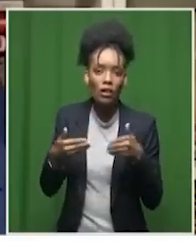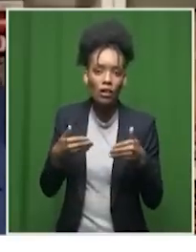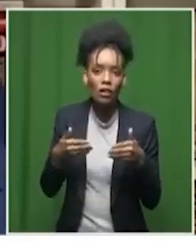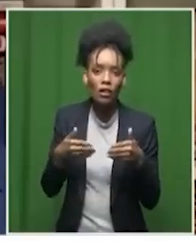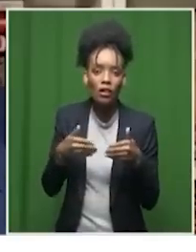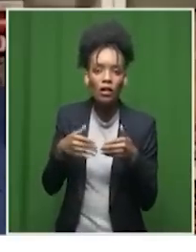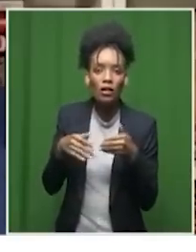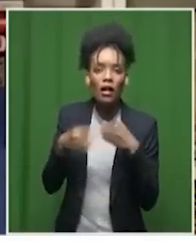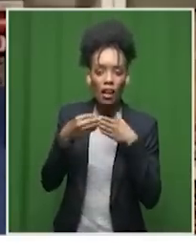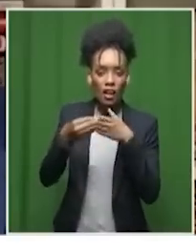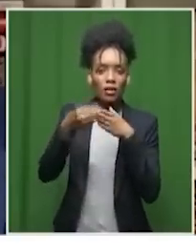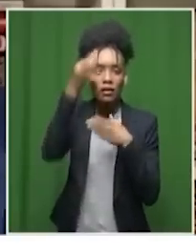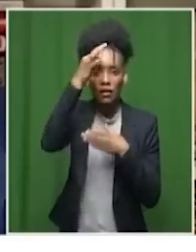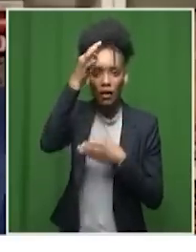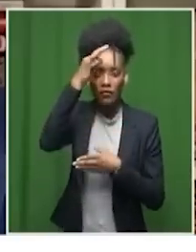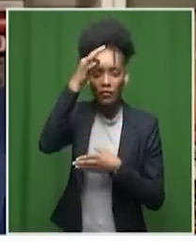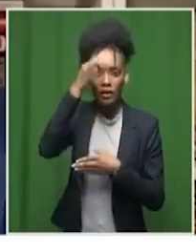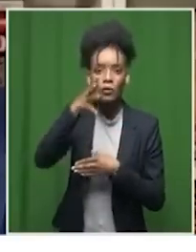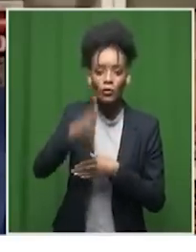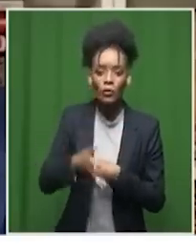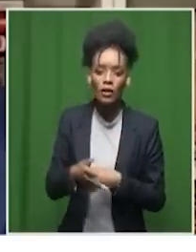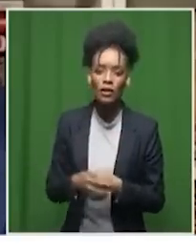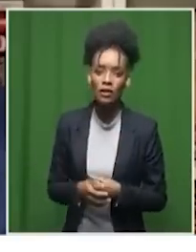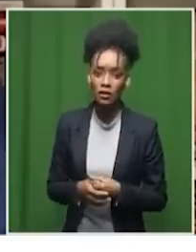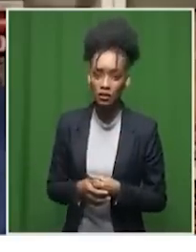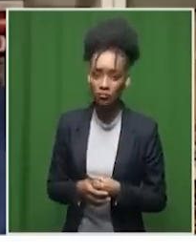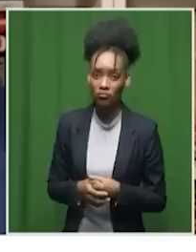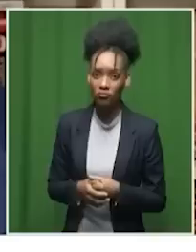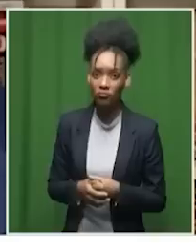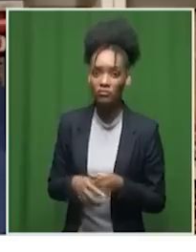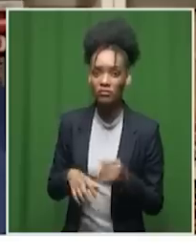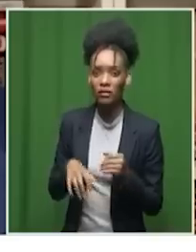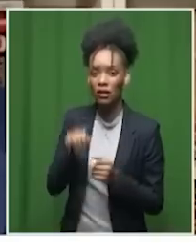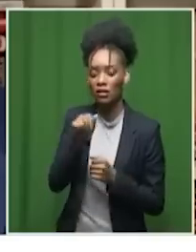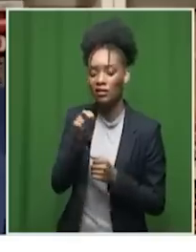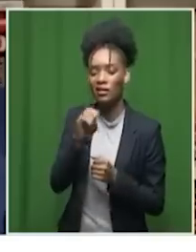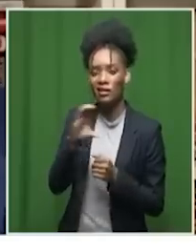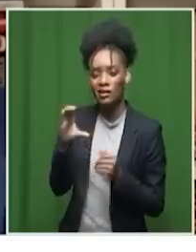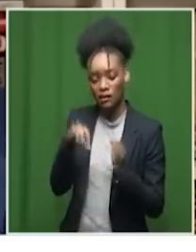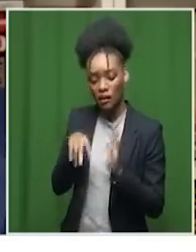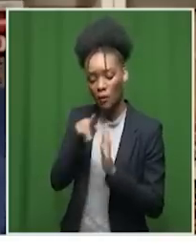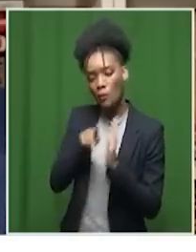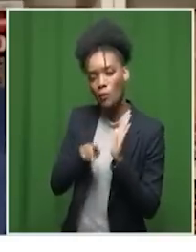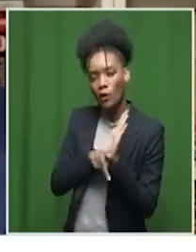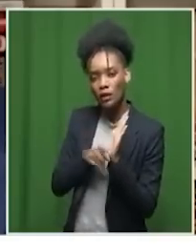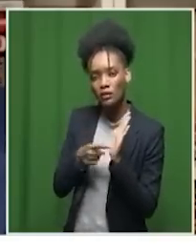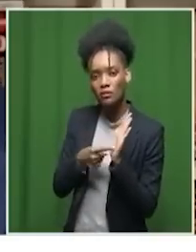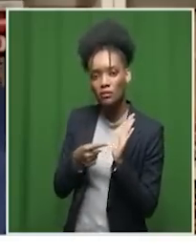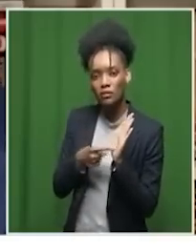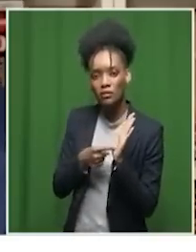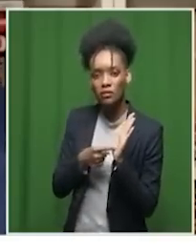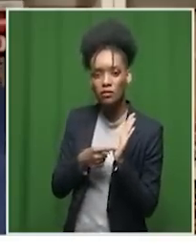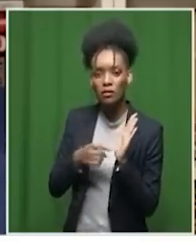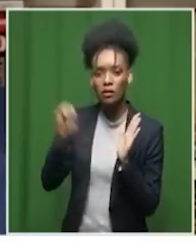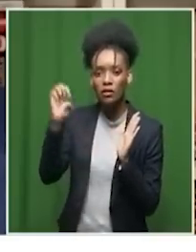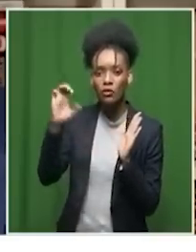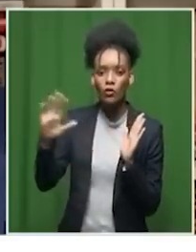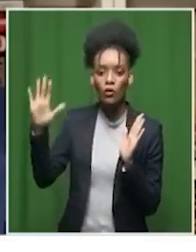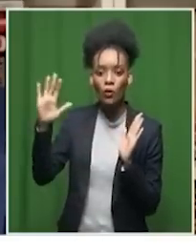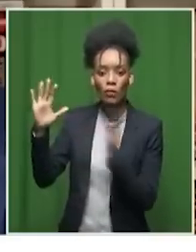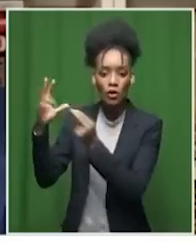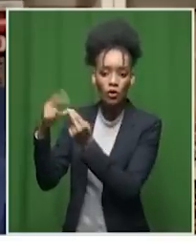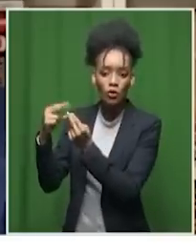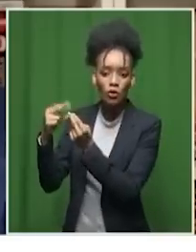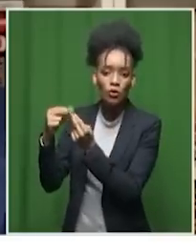government. It would be ANC policy, one would imagine, that the European Union